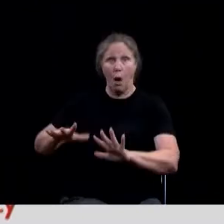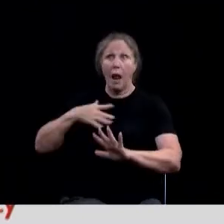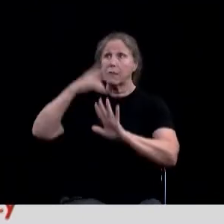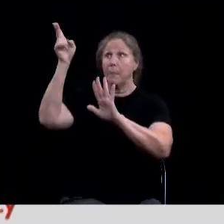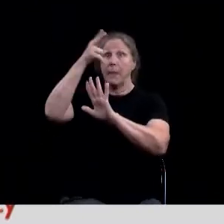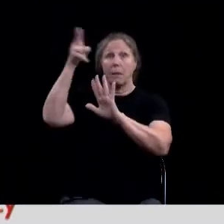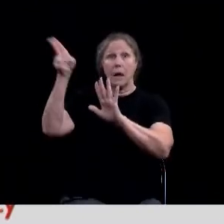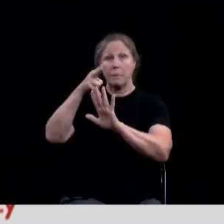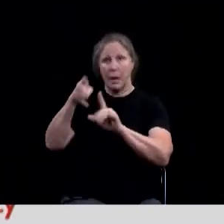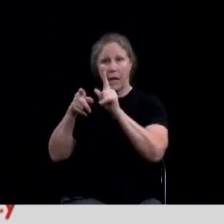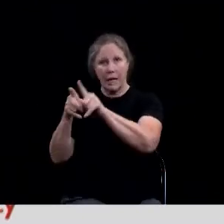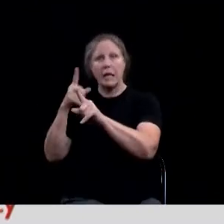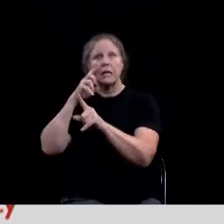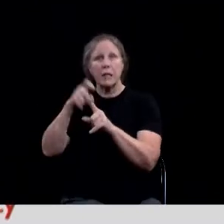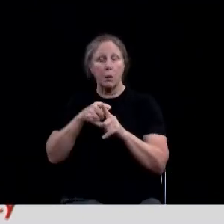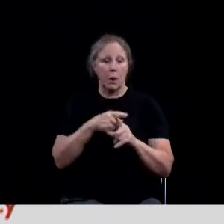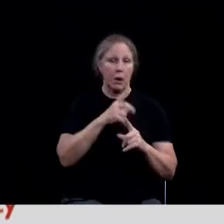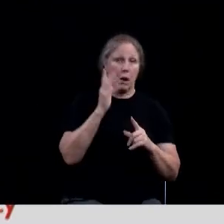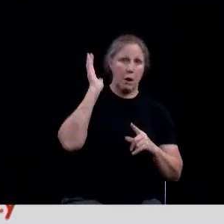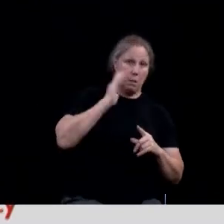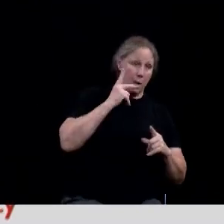I think that projects like this